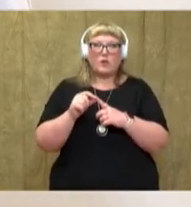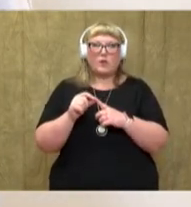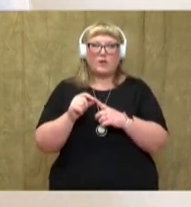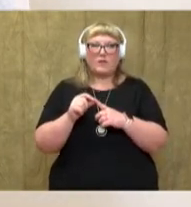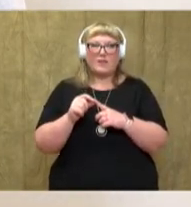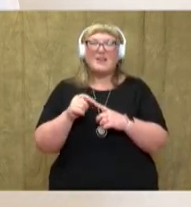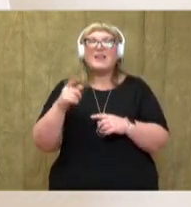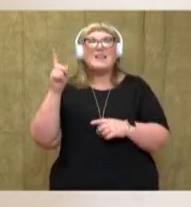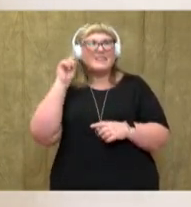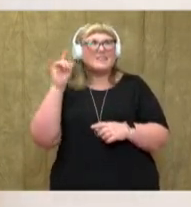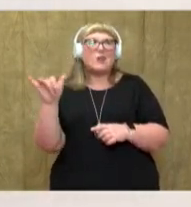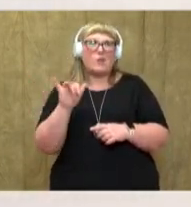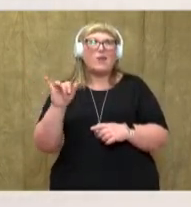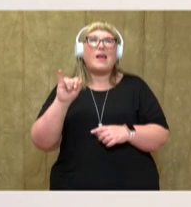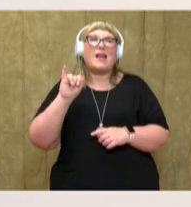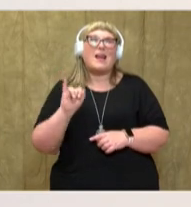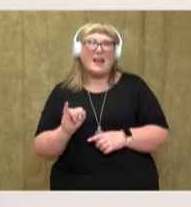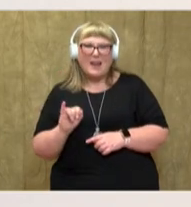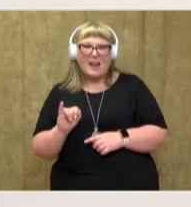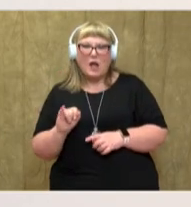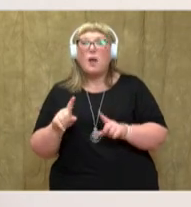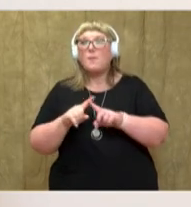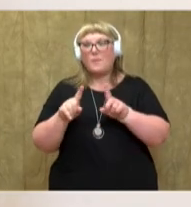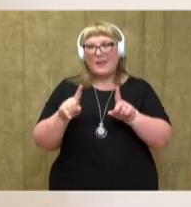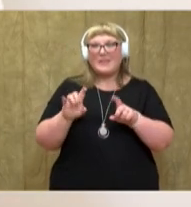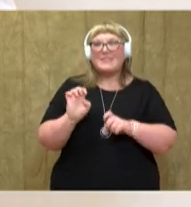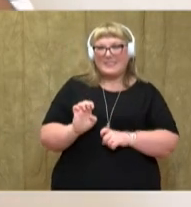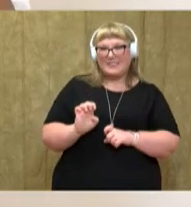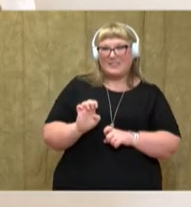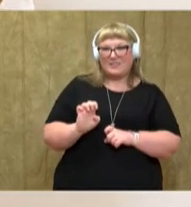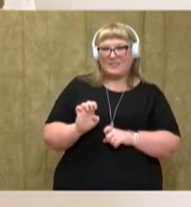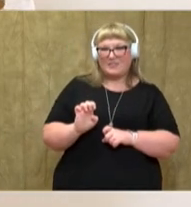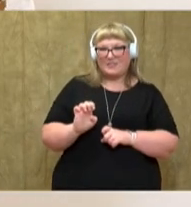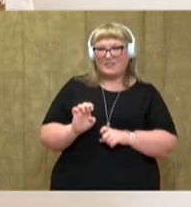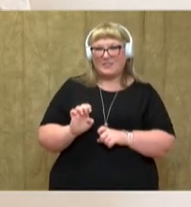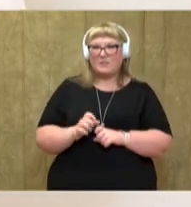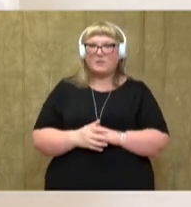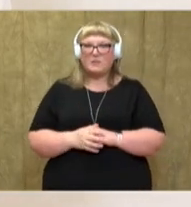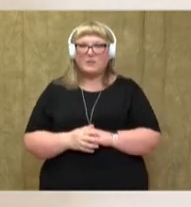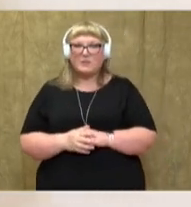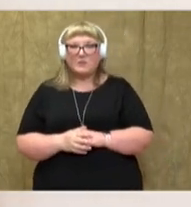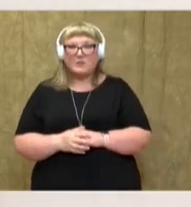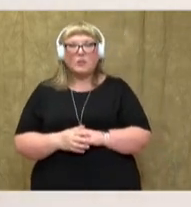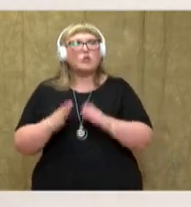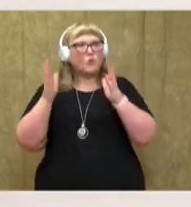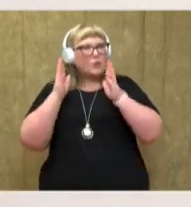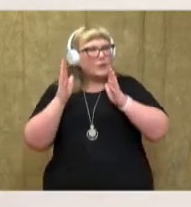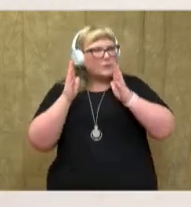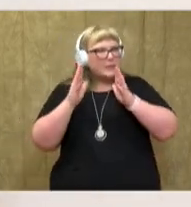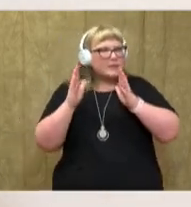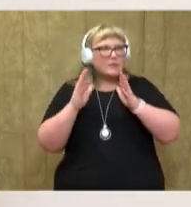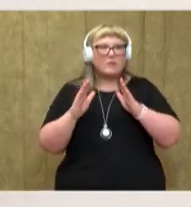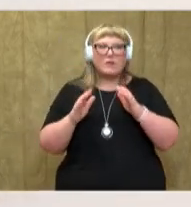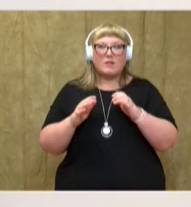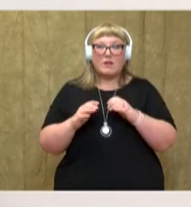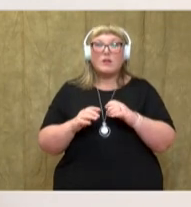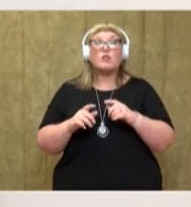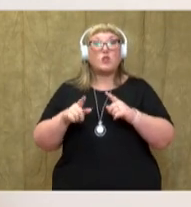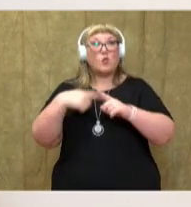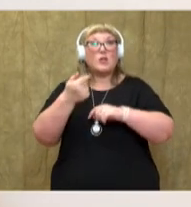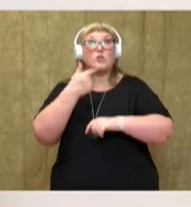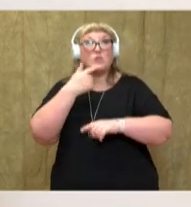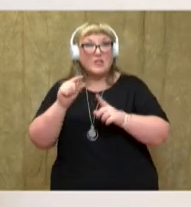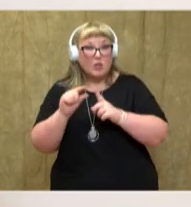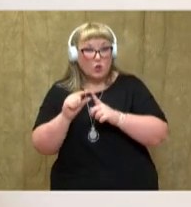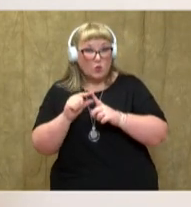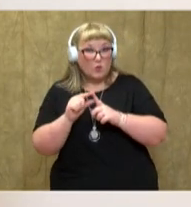is in the place of the E. We change out those vowels by the sounds that we hear. So pay very close attention as you enunciate, because that's what